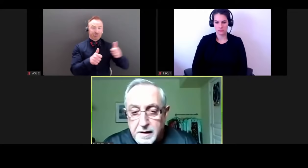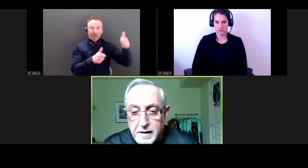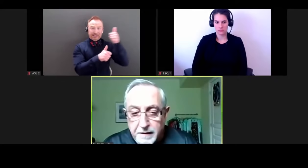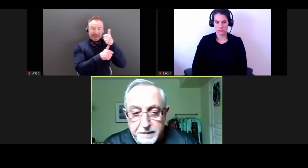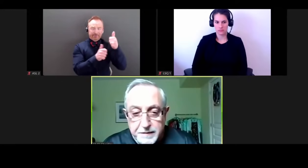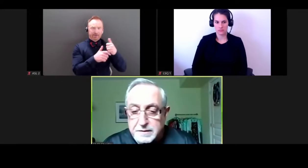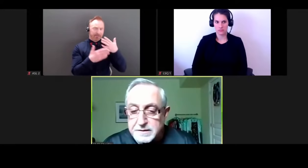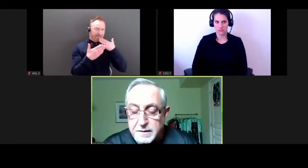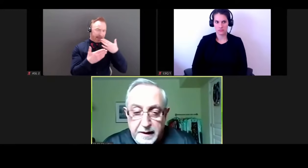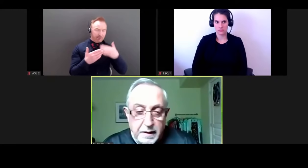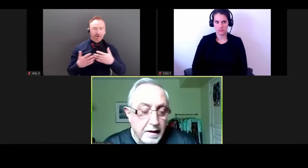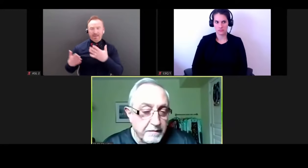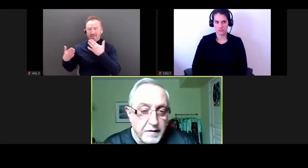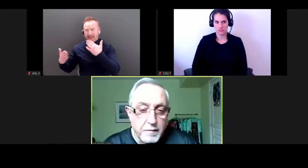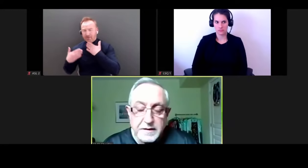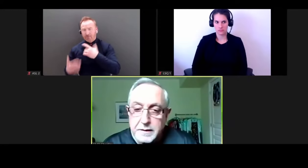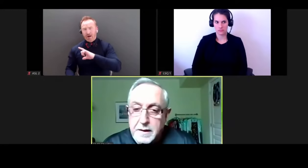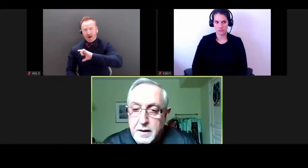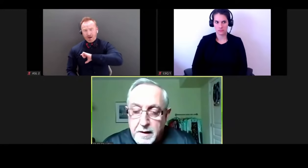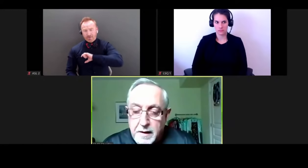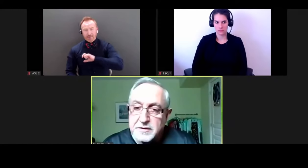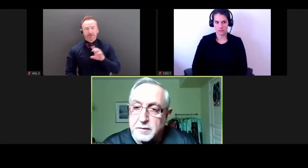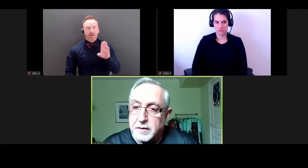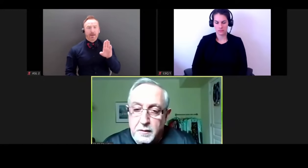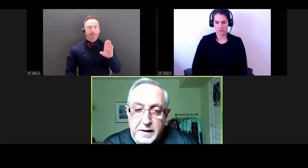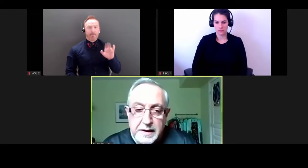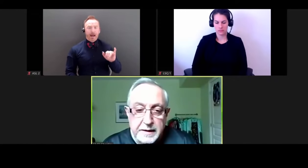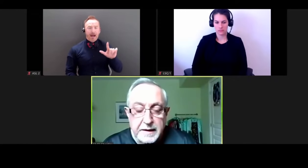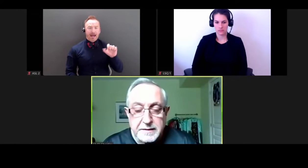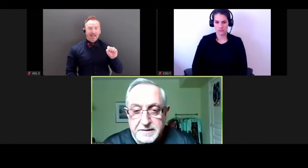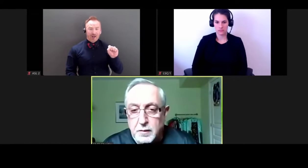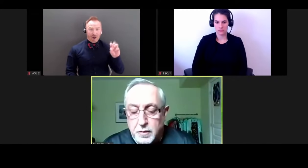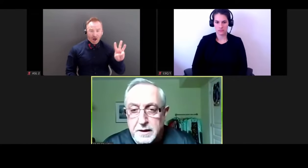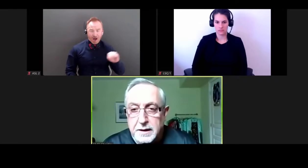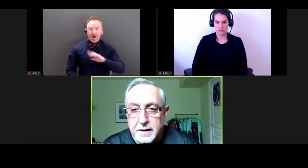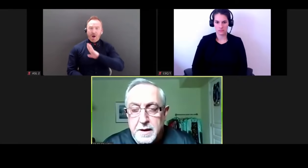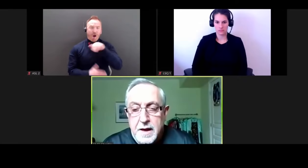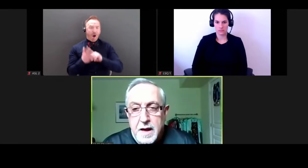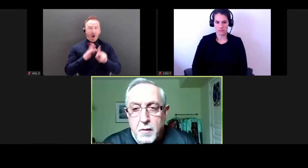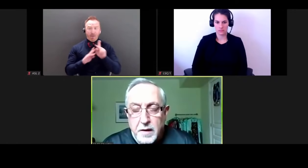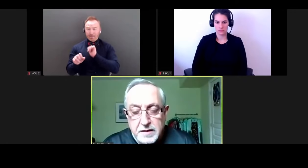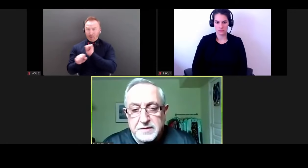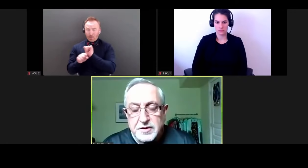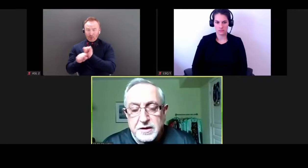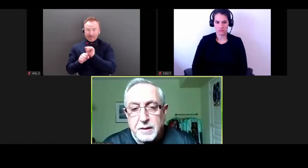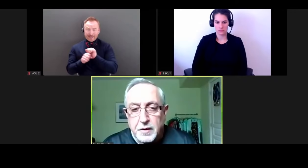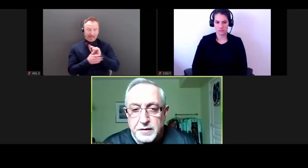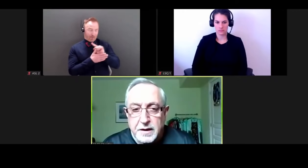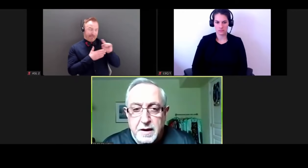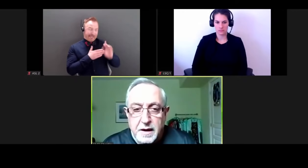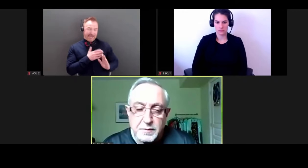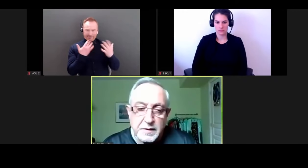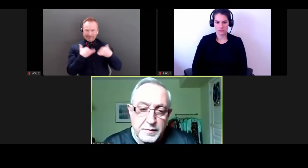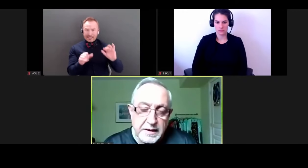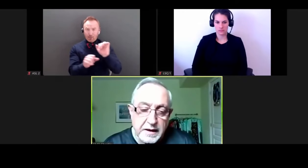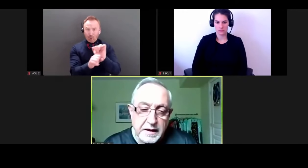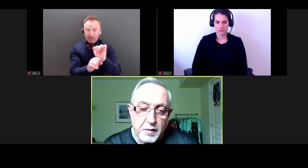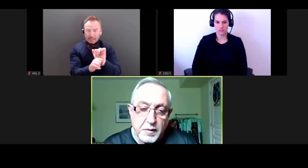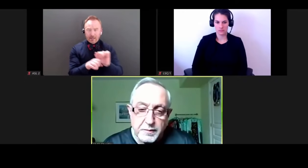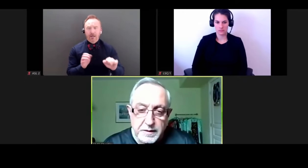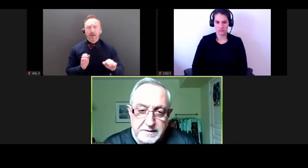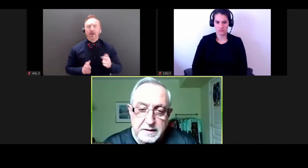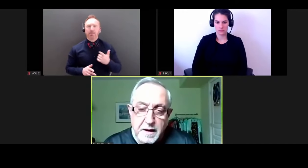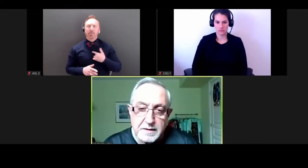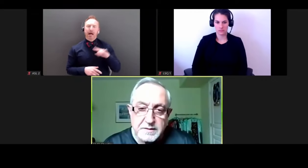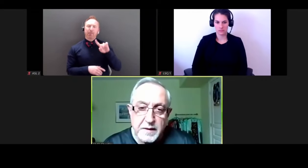the officers, the bylaw, everyone who has to work all weekend and is still working. One question about the cost. We keep hearing about